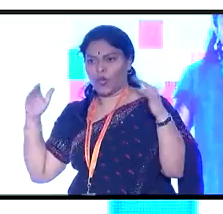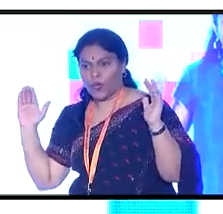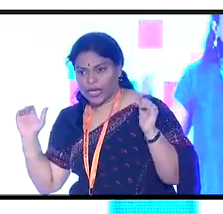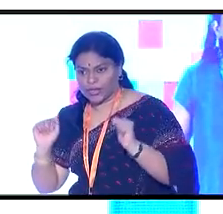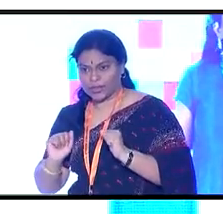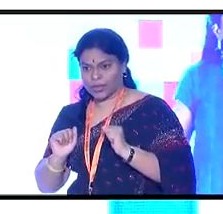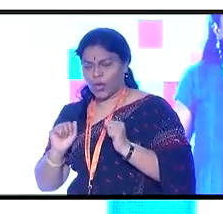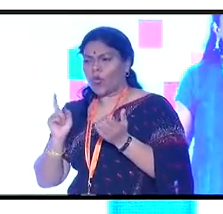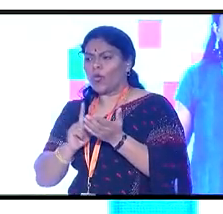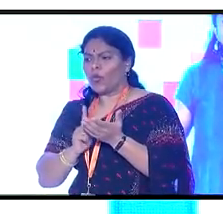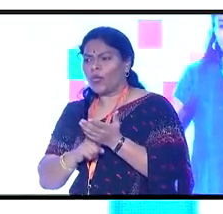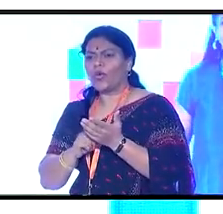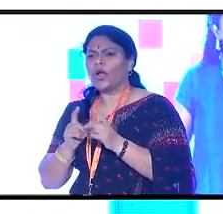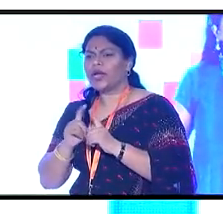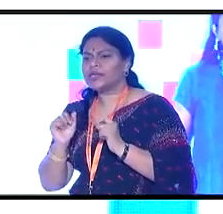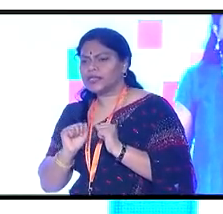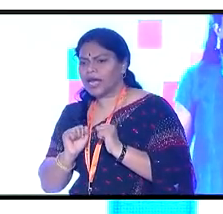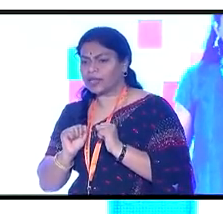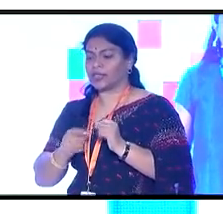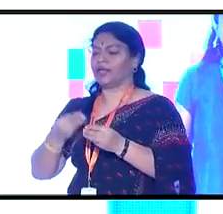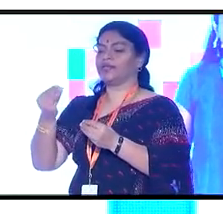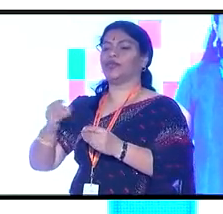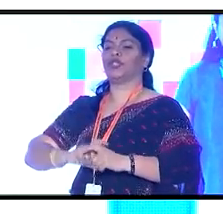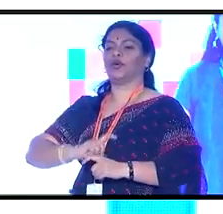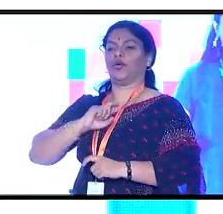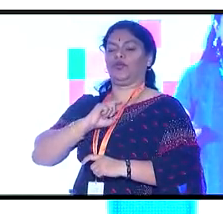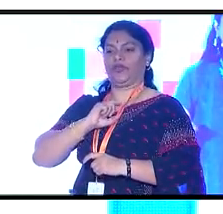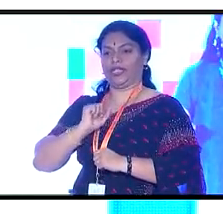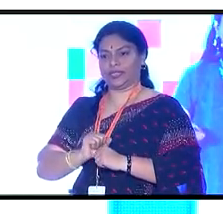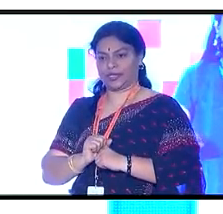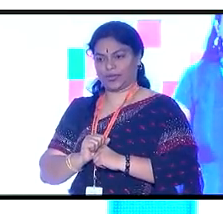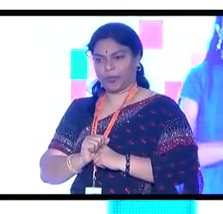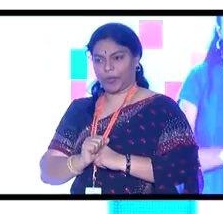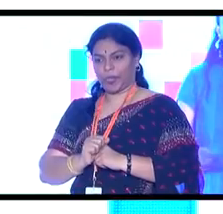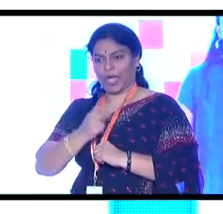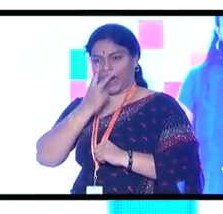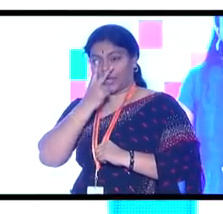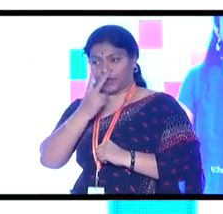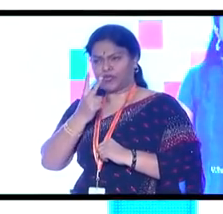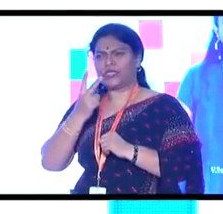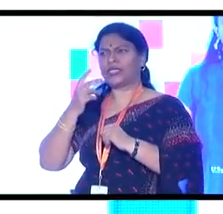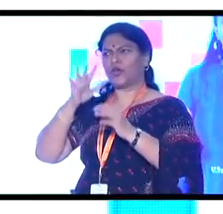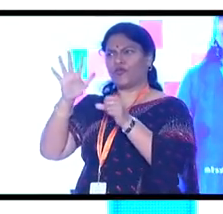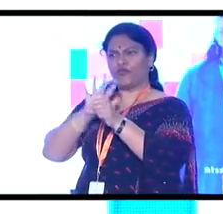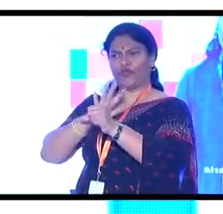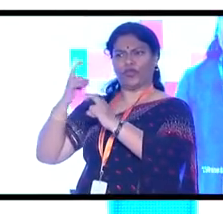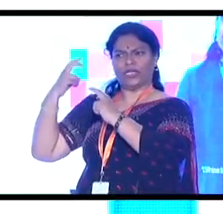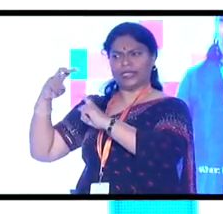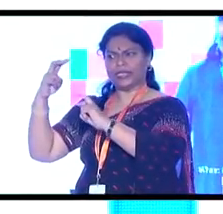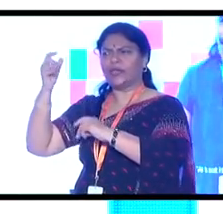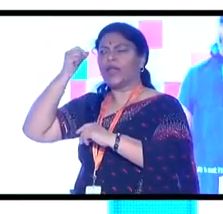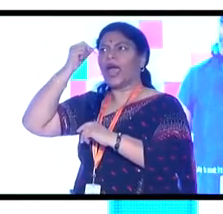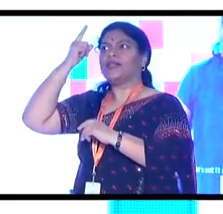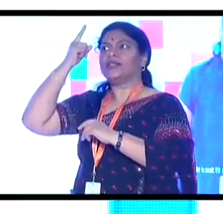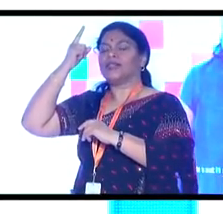What it has done for me is given me so much of confidence, and I feel that this entire journey makes you realize that